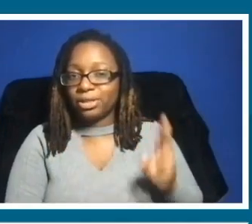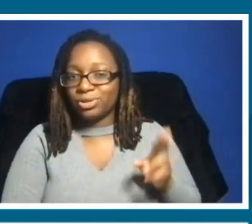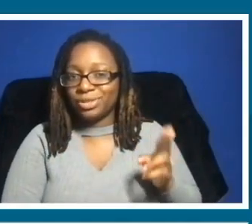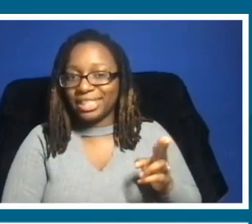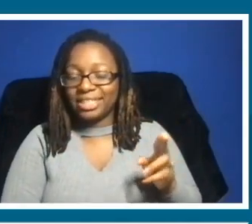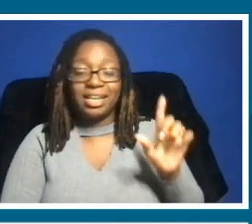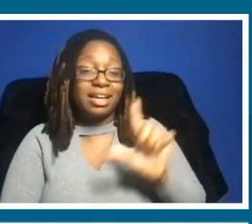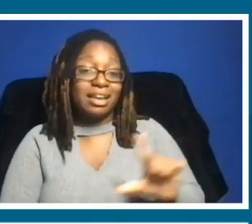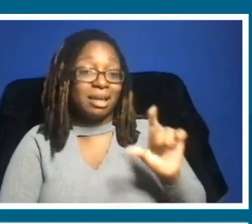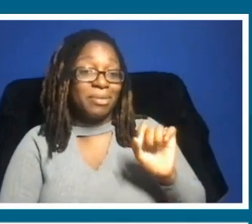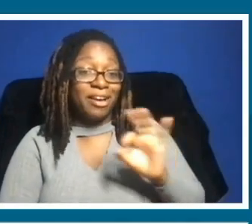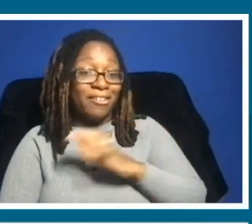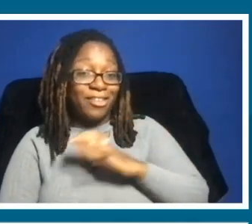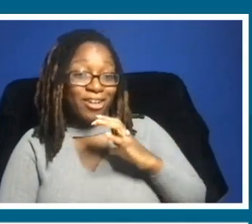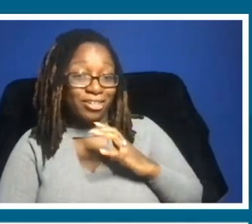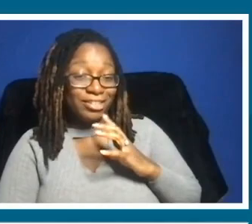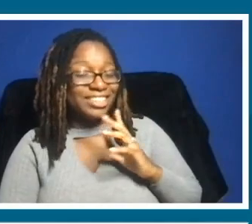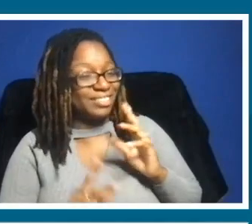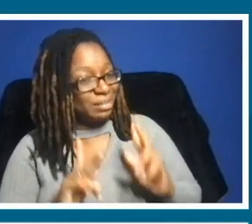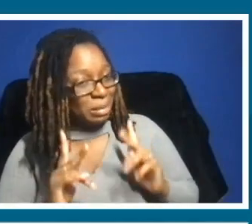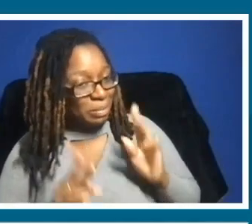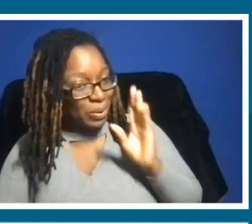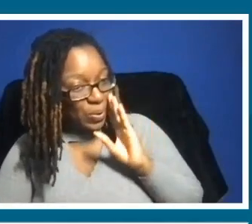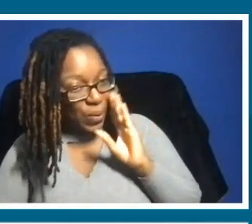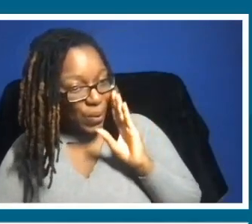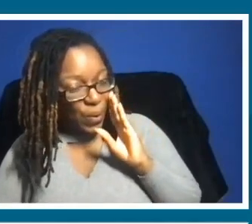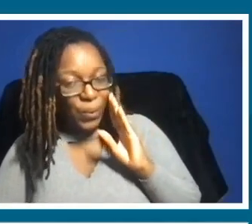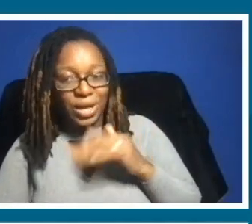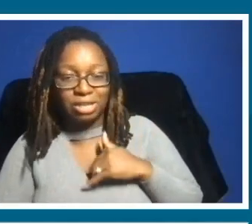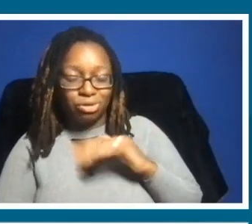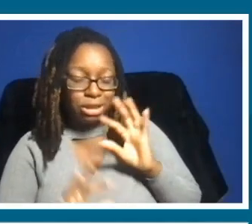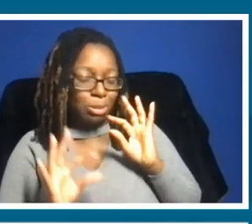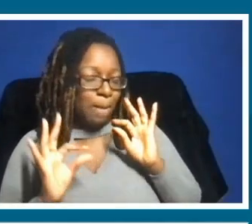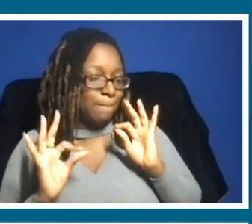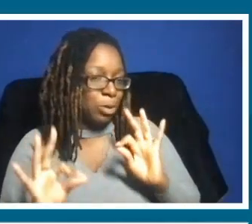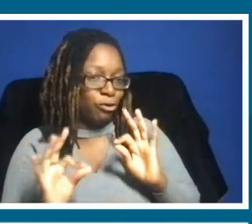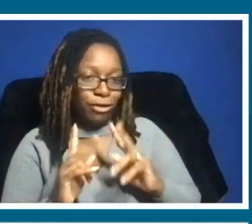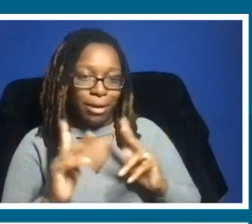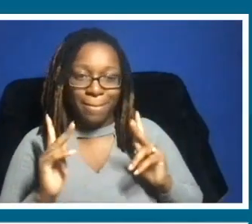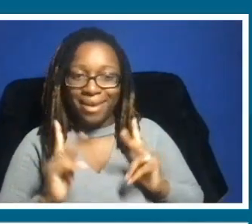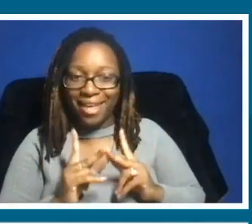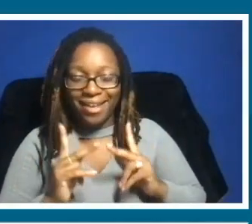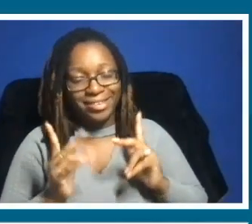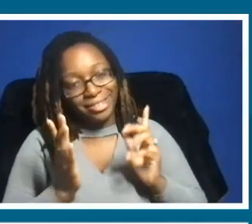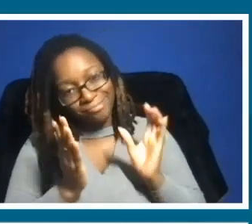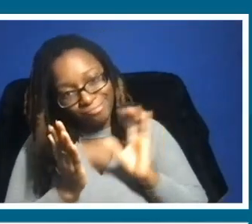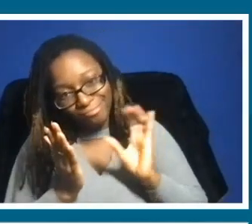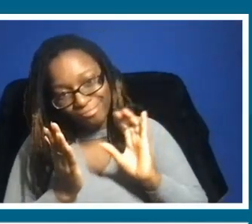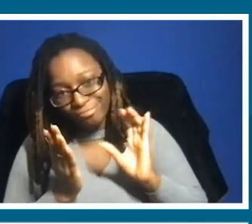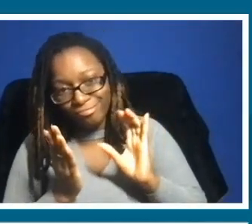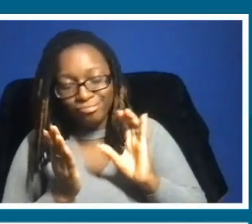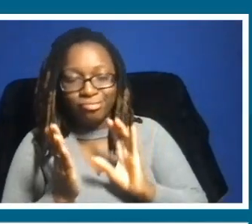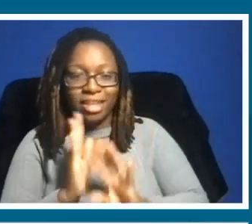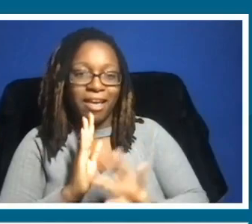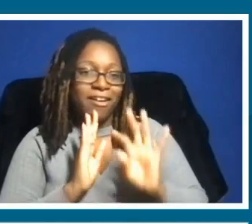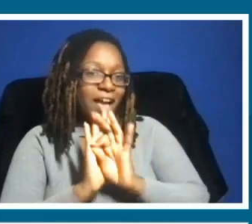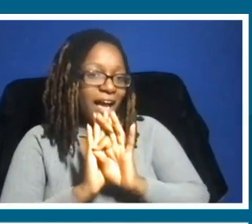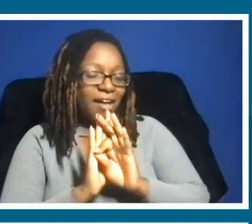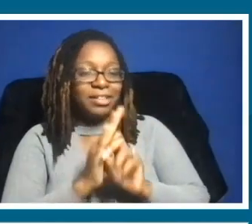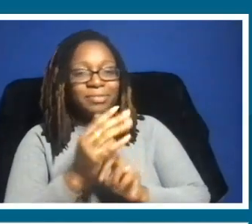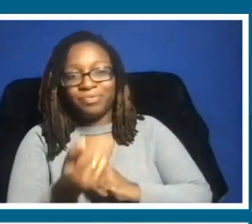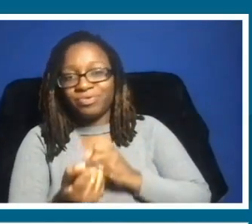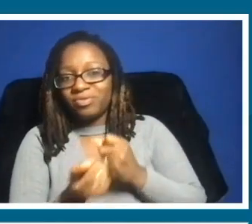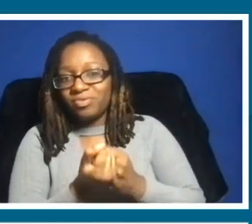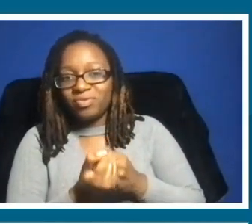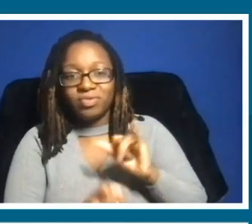everyone knows, is a treasure trove of places to search and look for and support